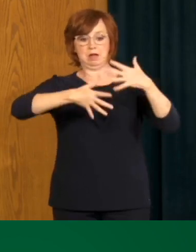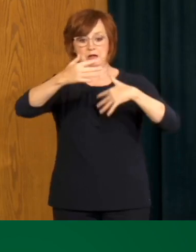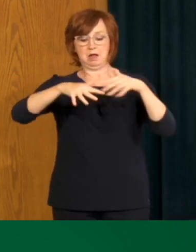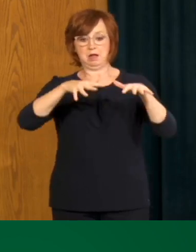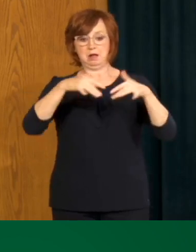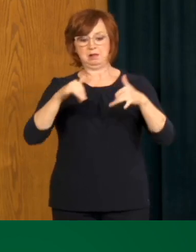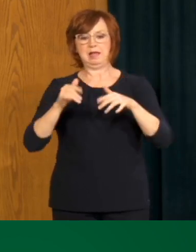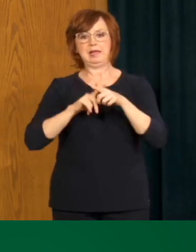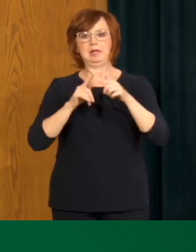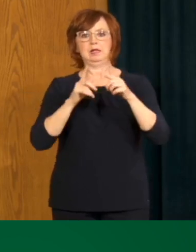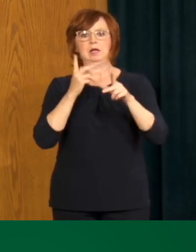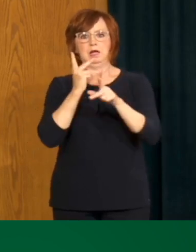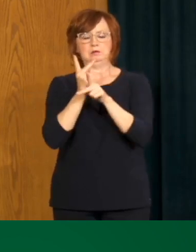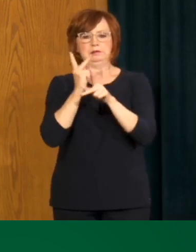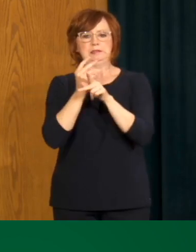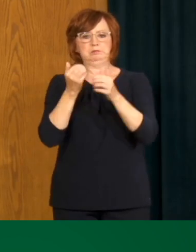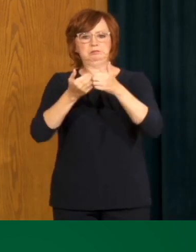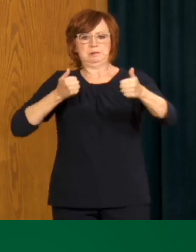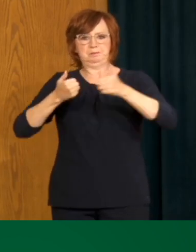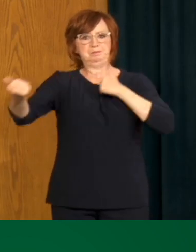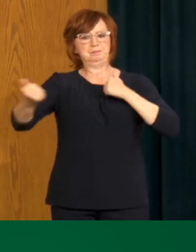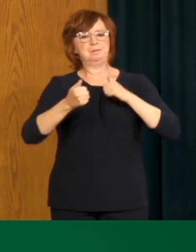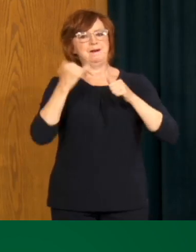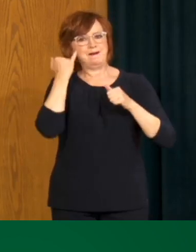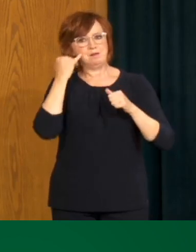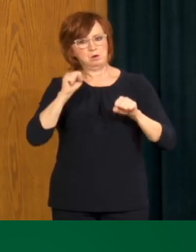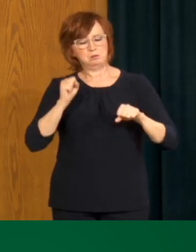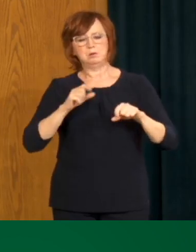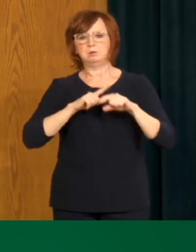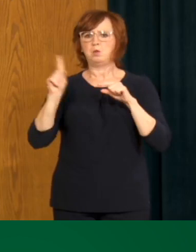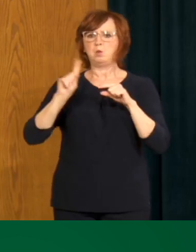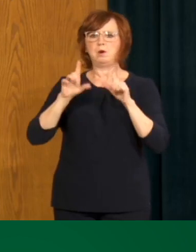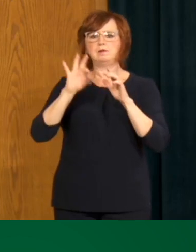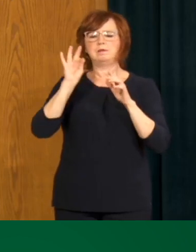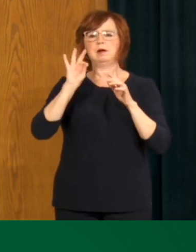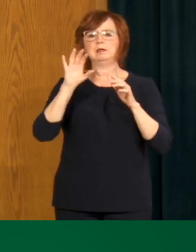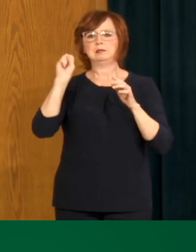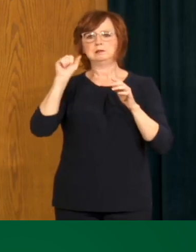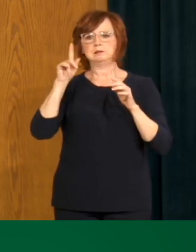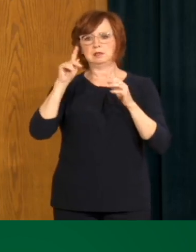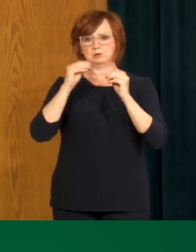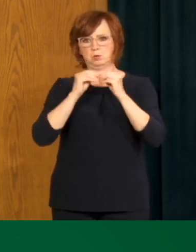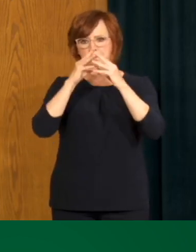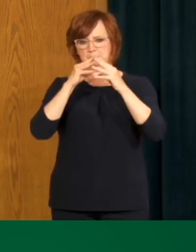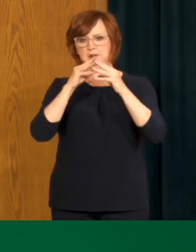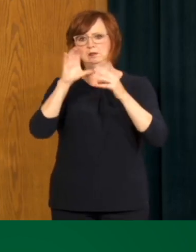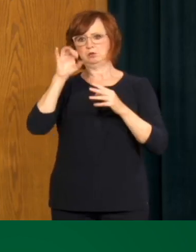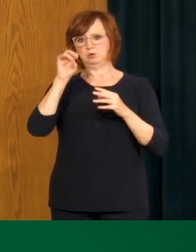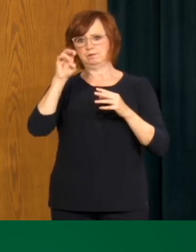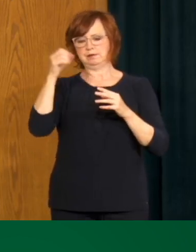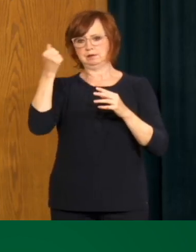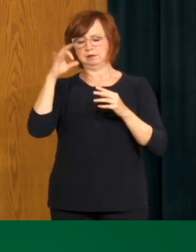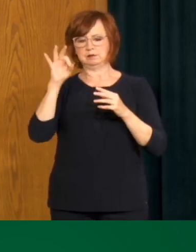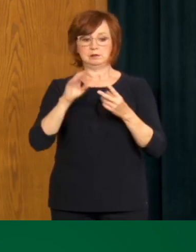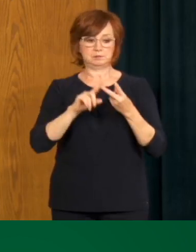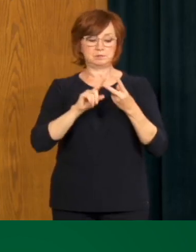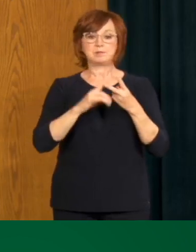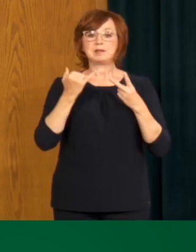Reopen Saskatchewan Plan on the government's COVID-19 website. Also, as part of this phase, the limit on